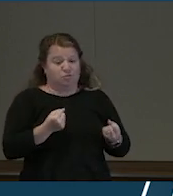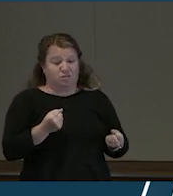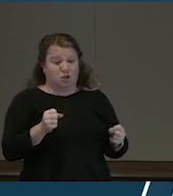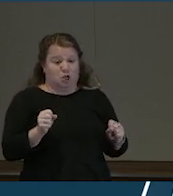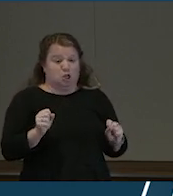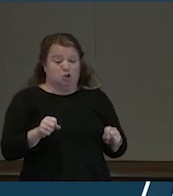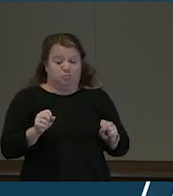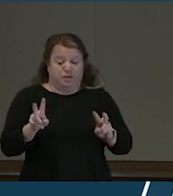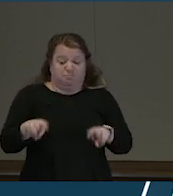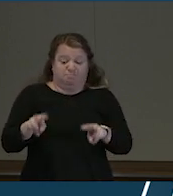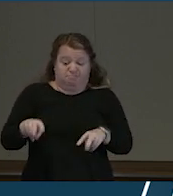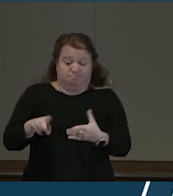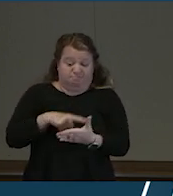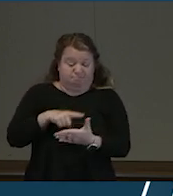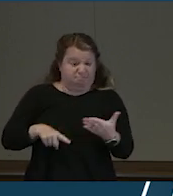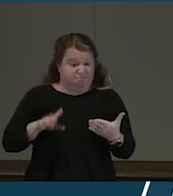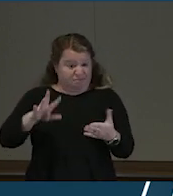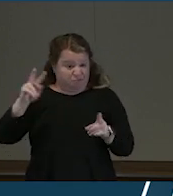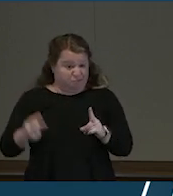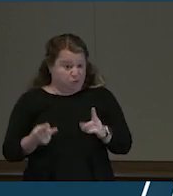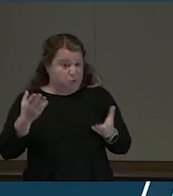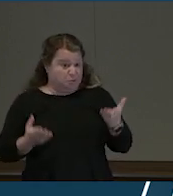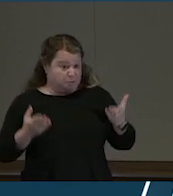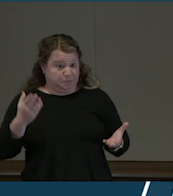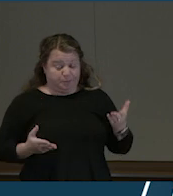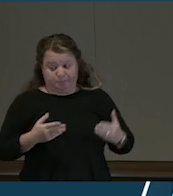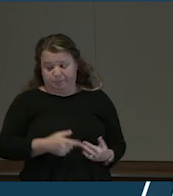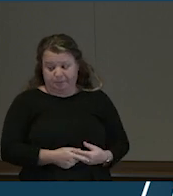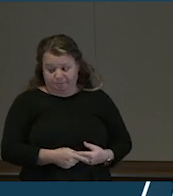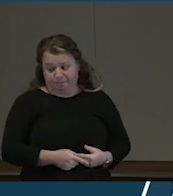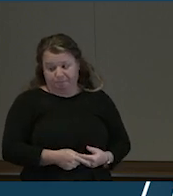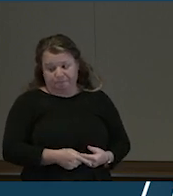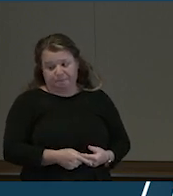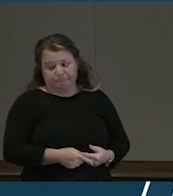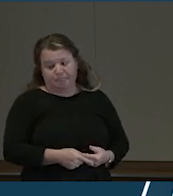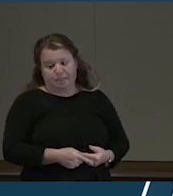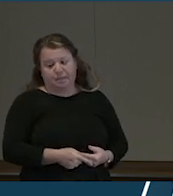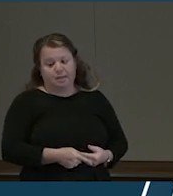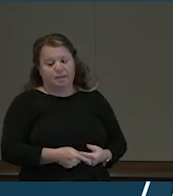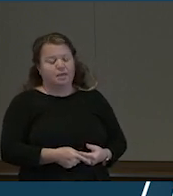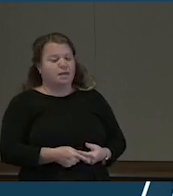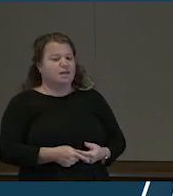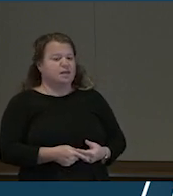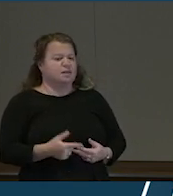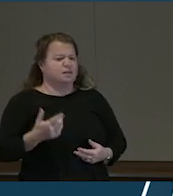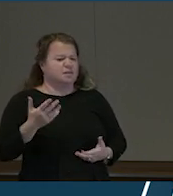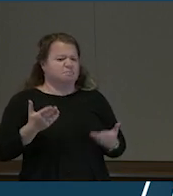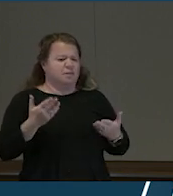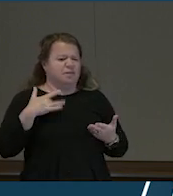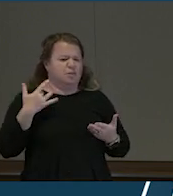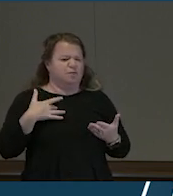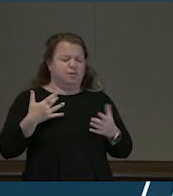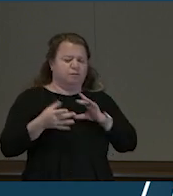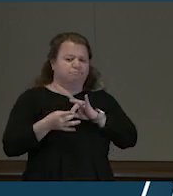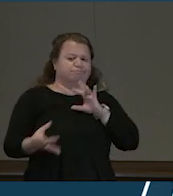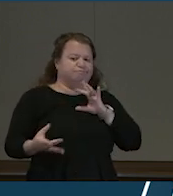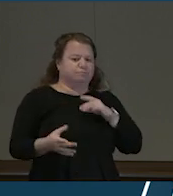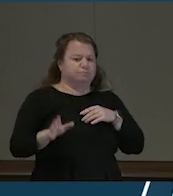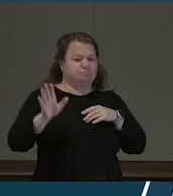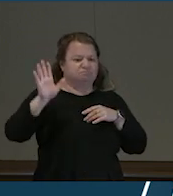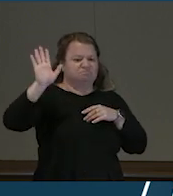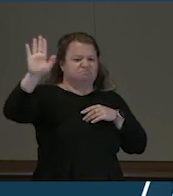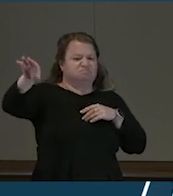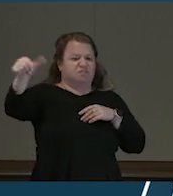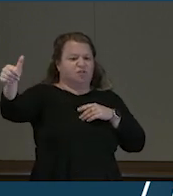or critical? Sometimes. Maybe you're completely detached from them. You're in one room, they're in another, and that's how you spend